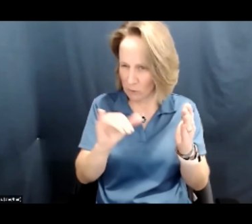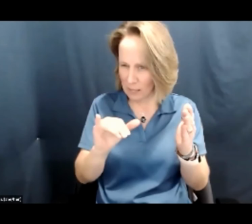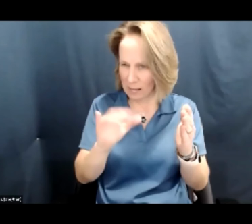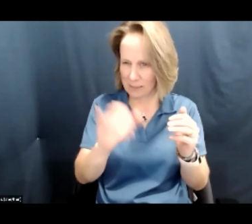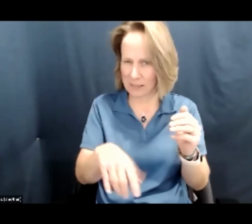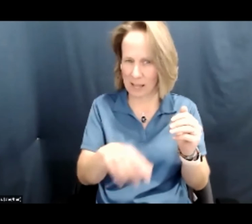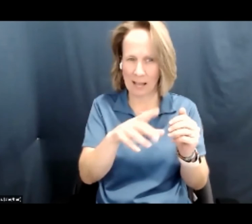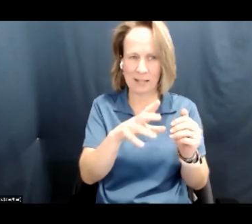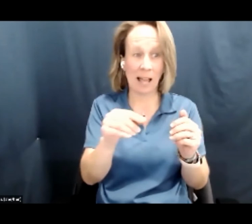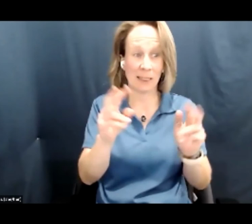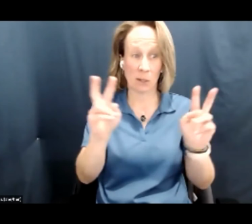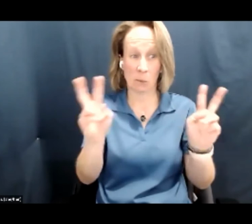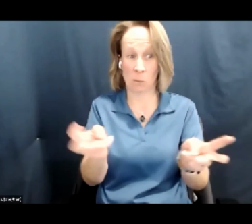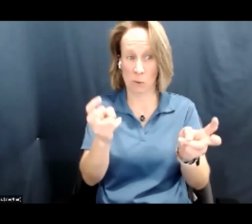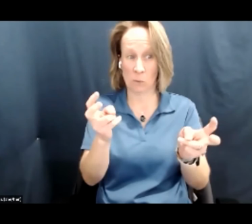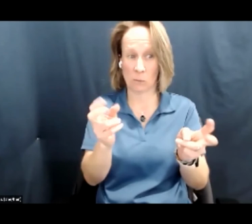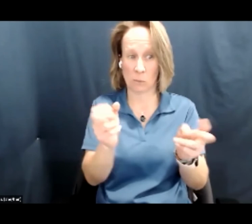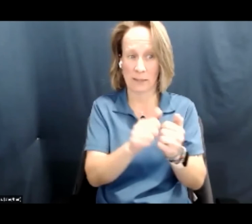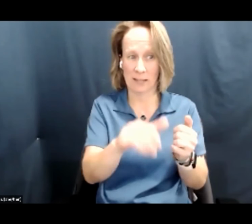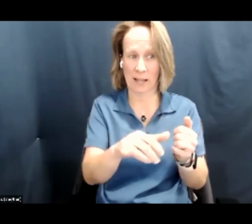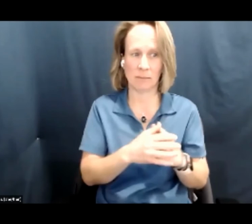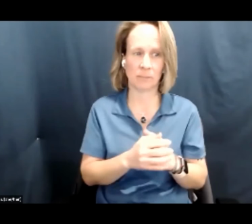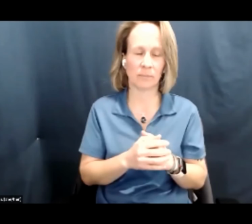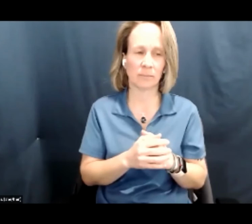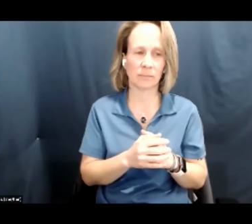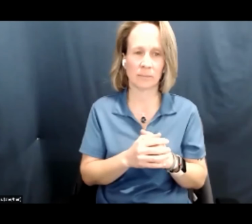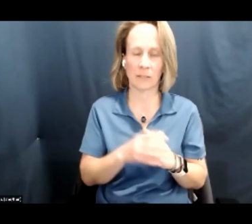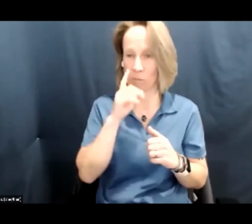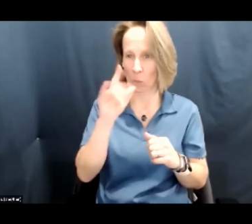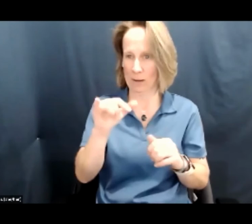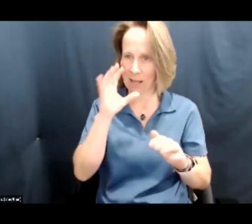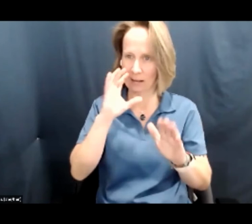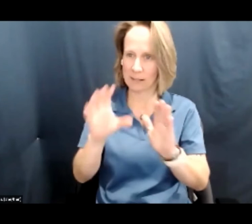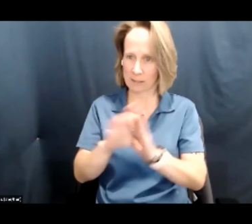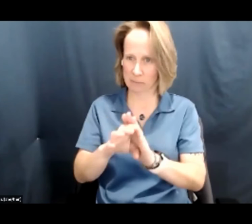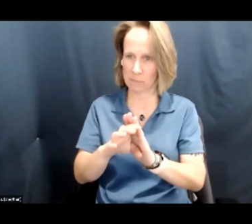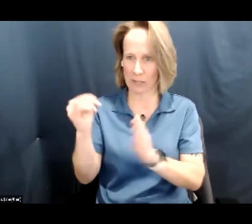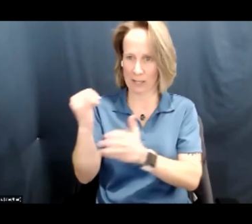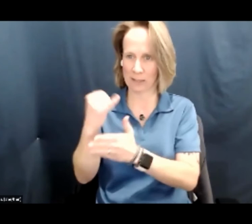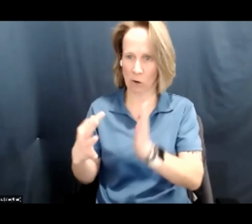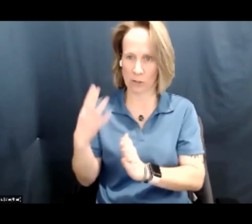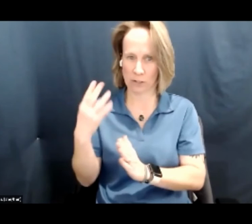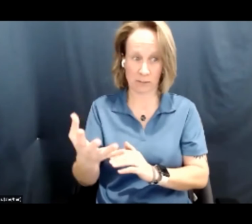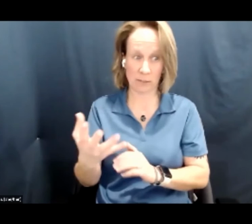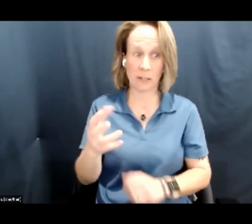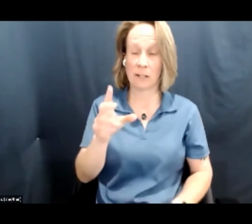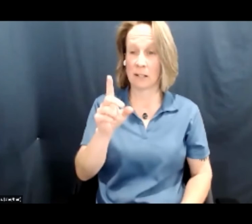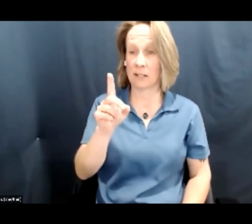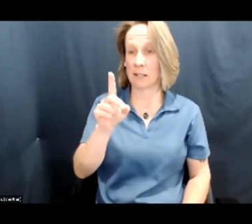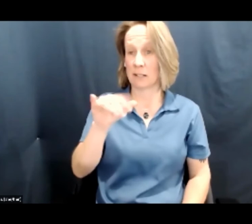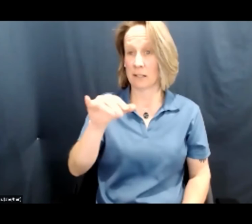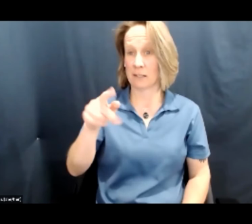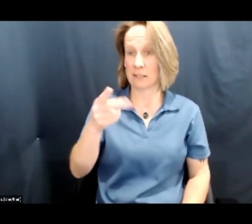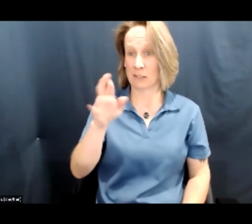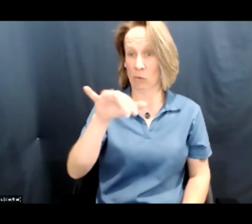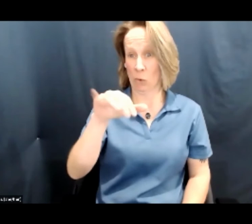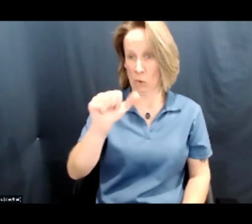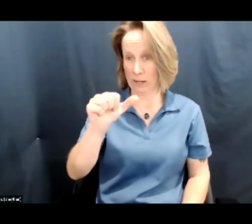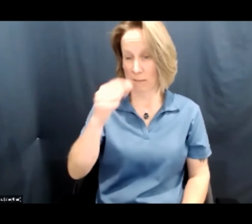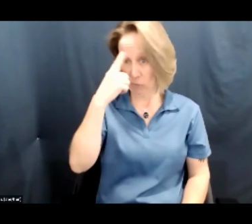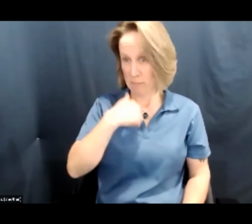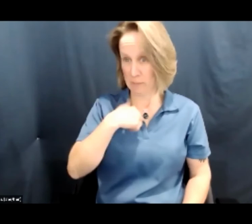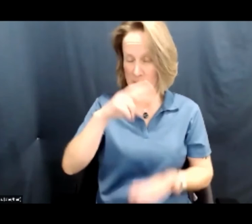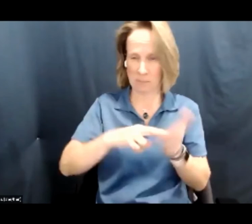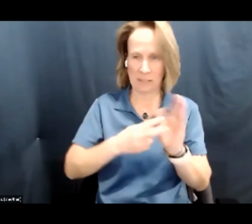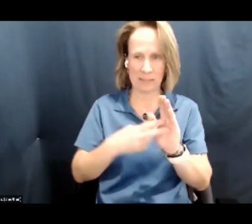accompanying quote to the image this artist submitted. Dysphoria for me is feeling like a tangled mess. Everything is